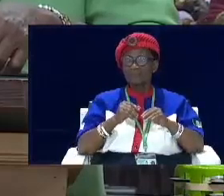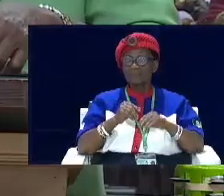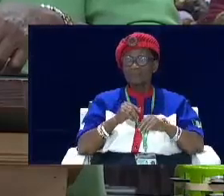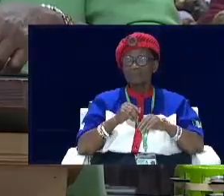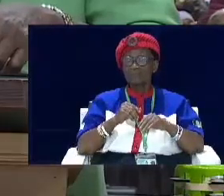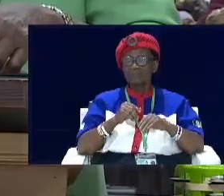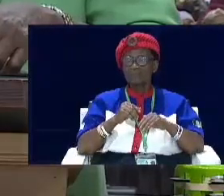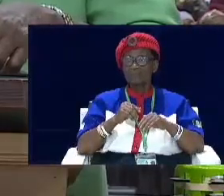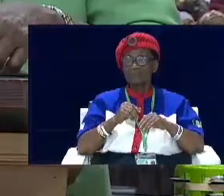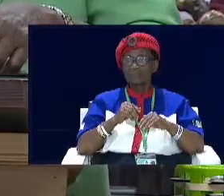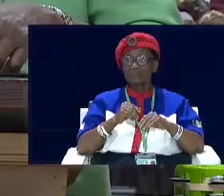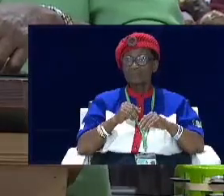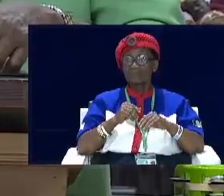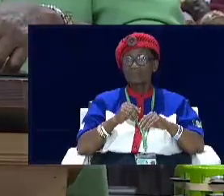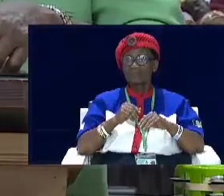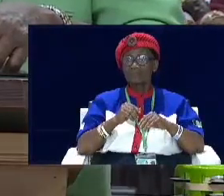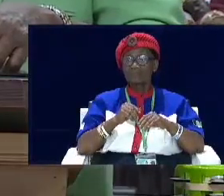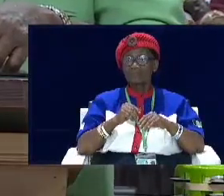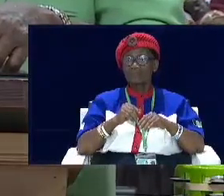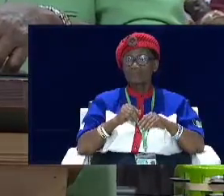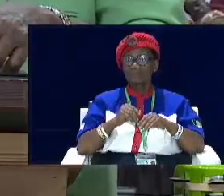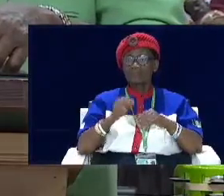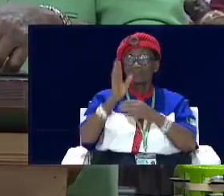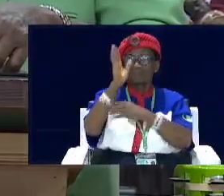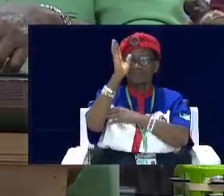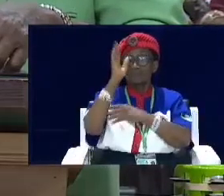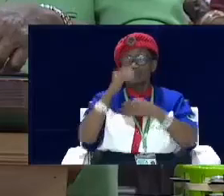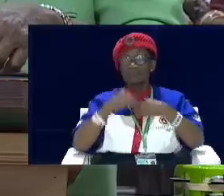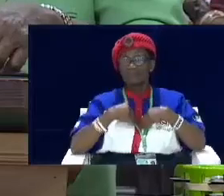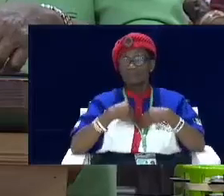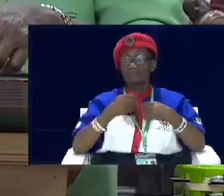pe God has given me